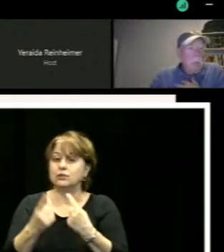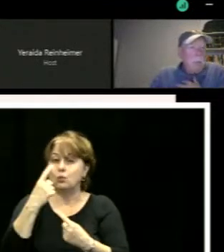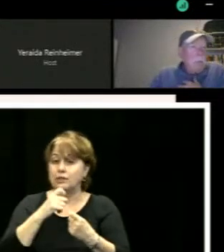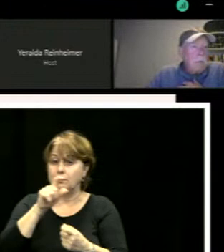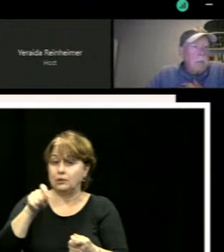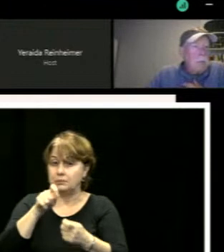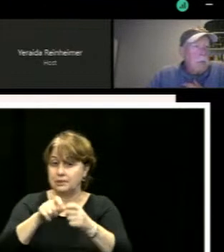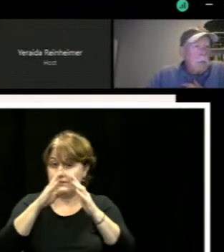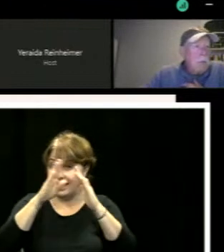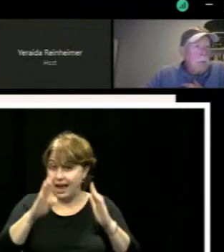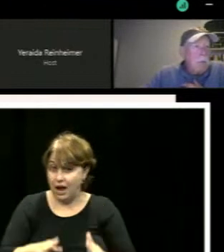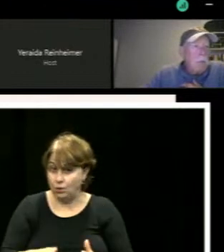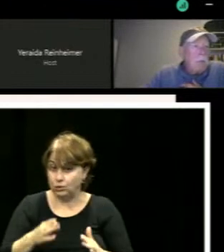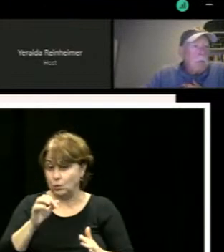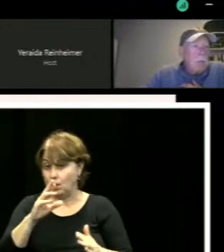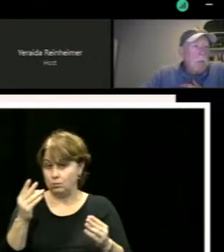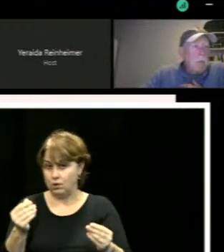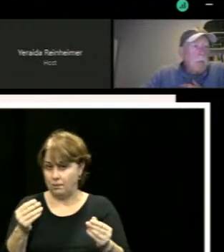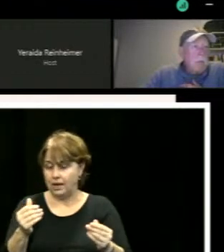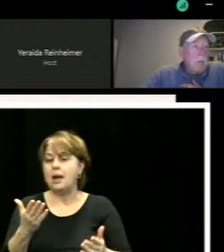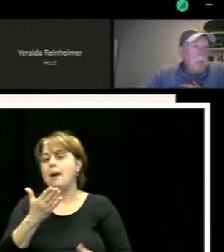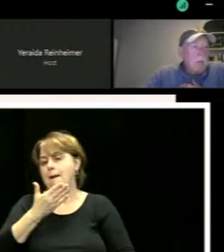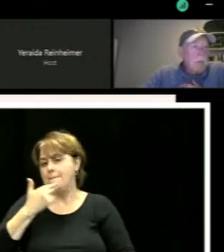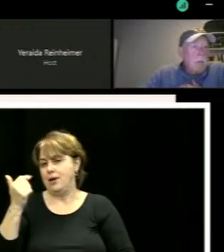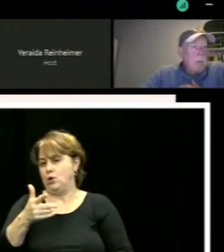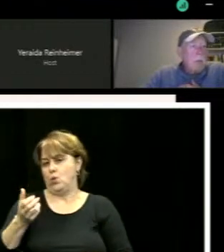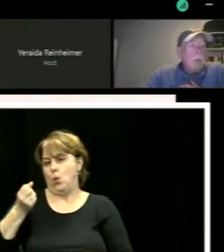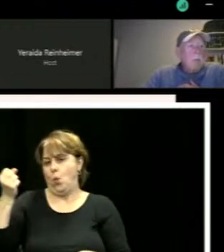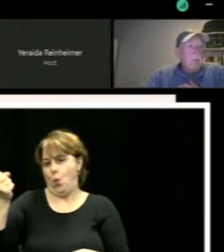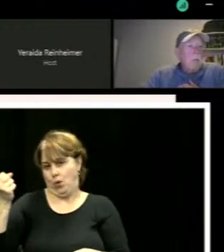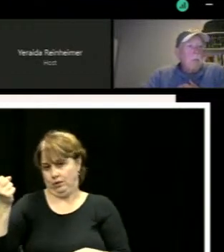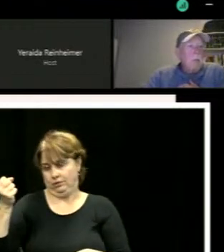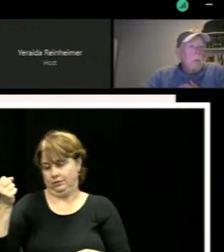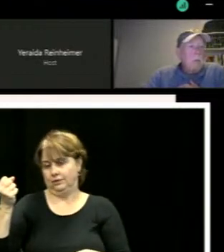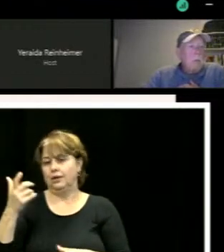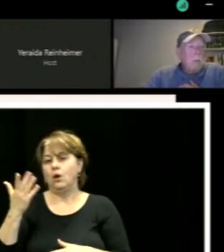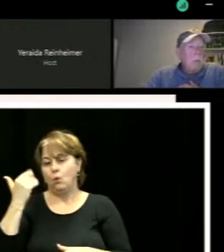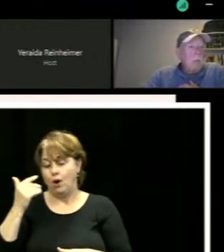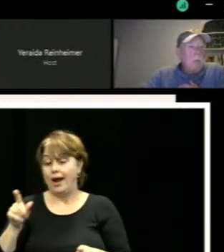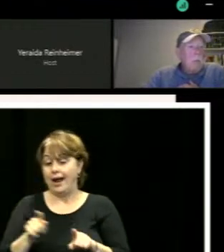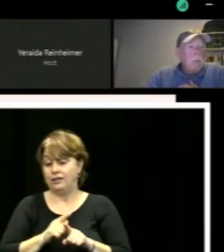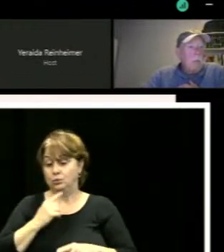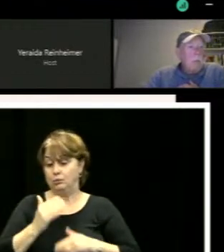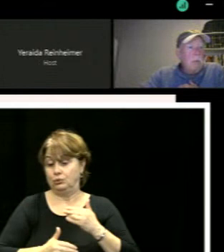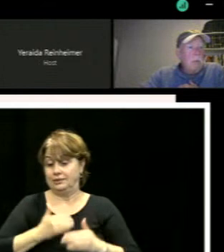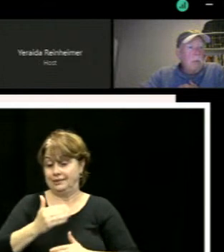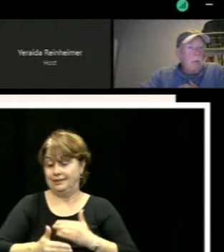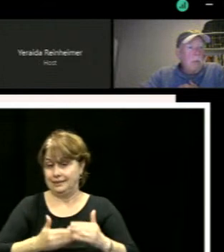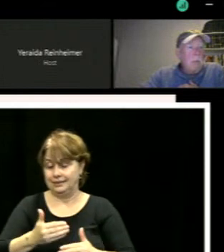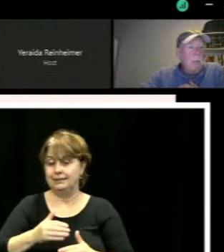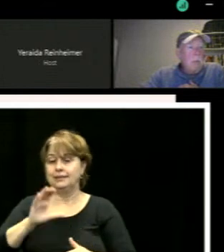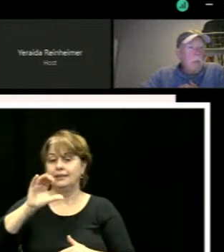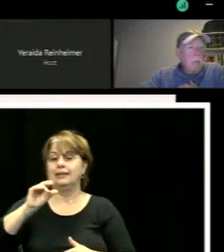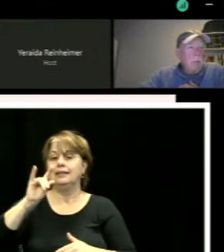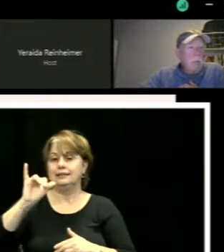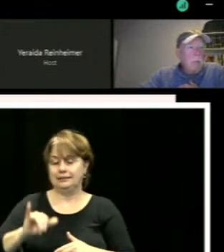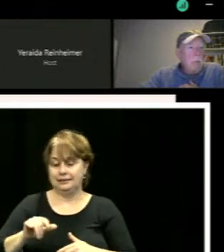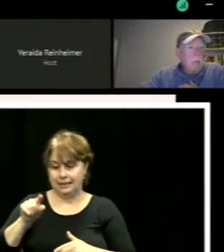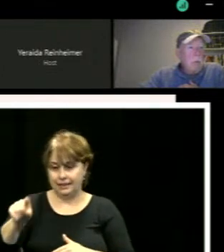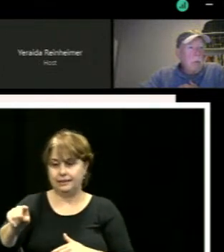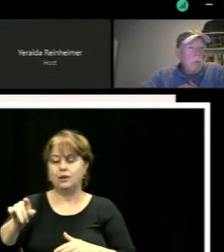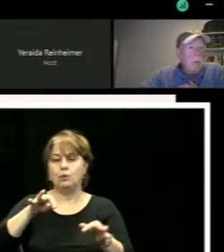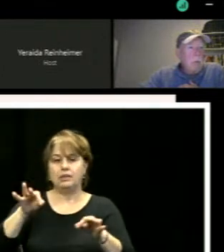house, it may be better for you to hold off on your question, because then as we proceed with the presentation to Cindy Bauman, when she goes through the existing